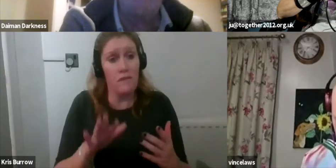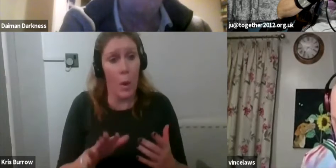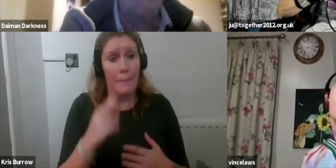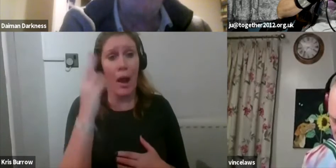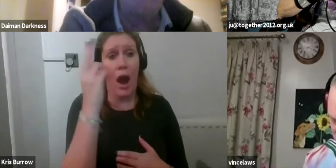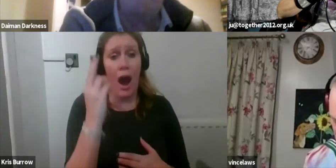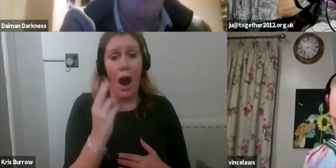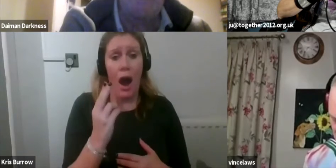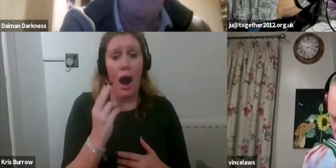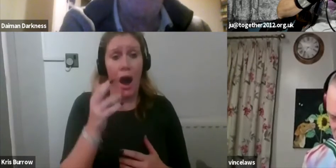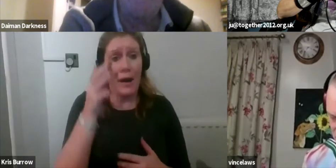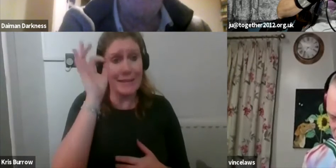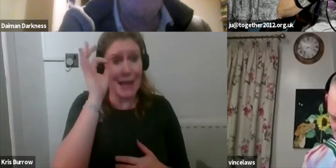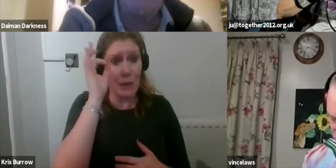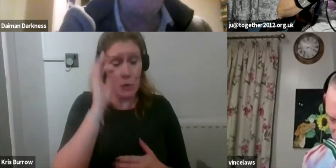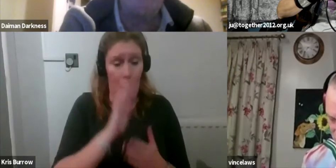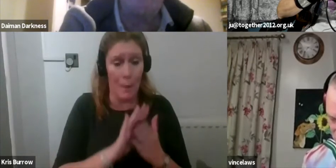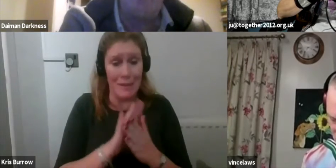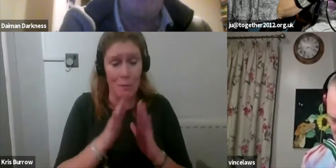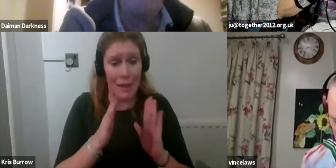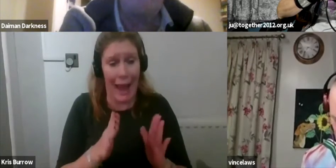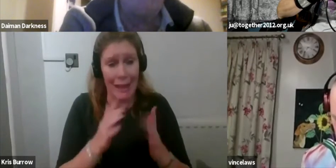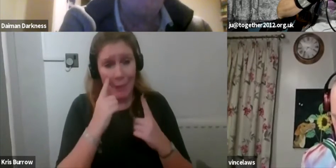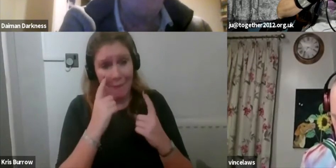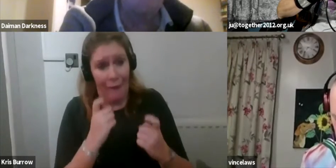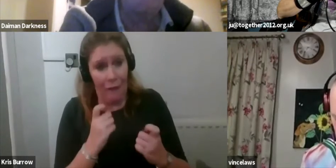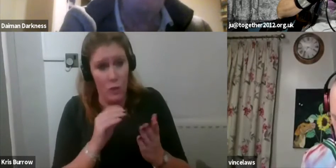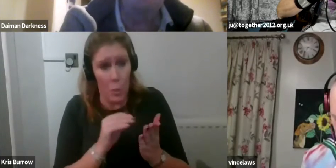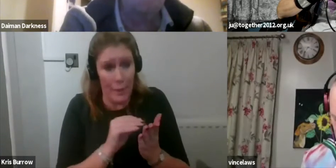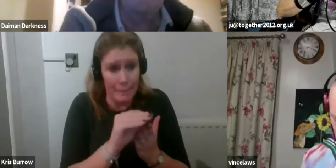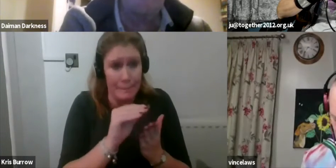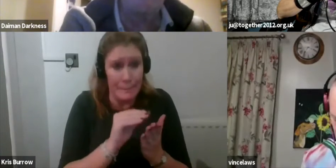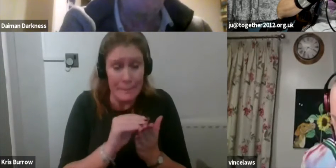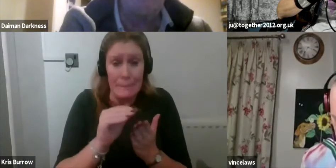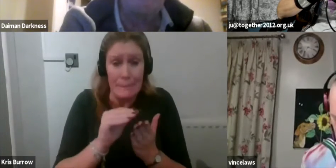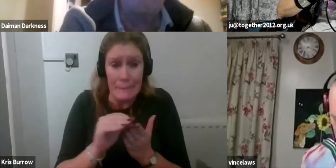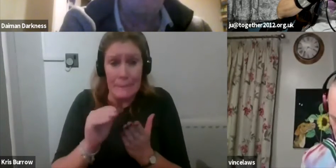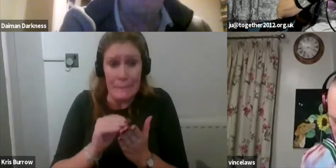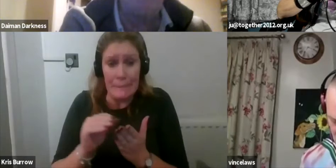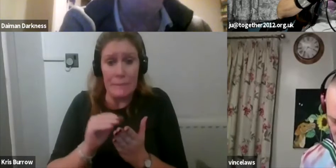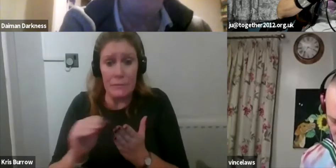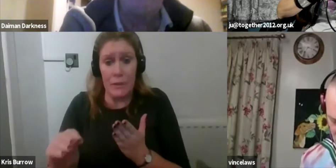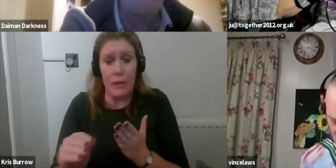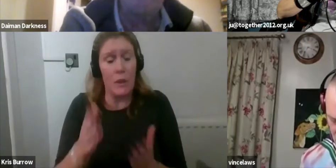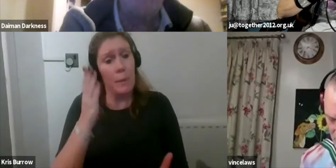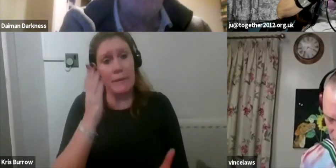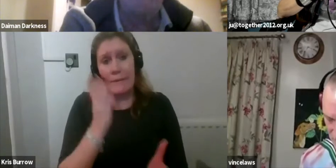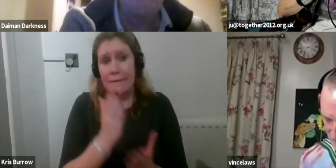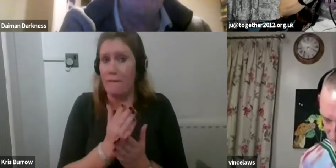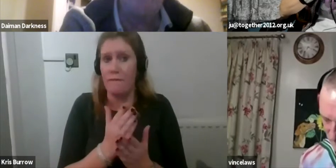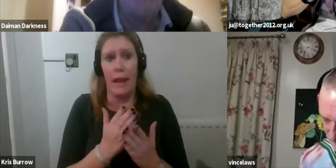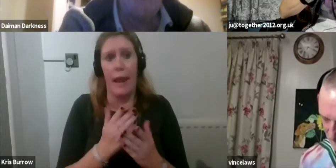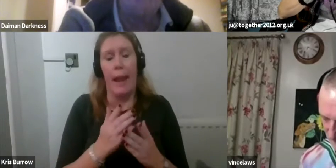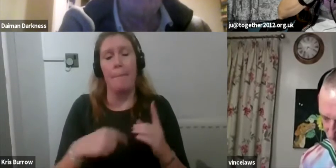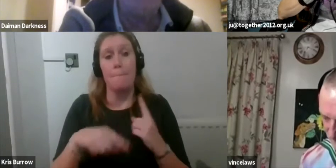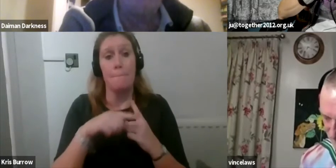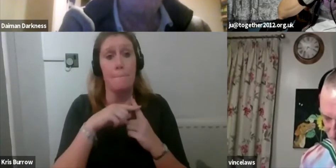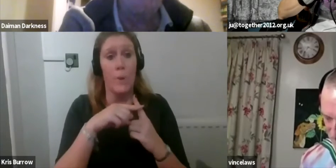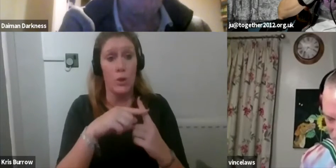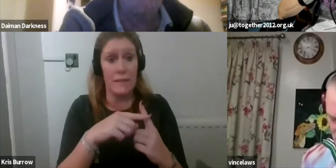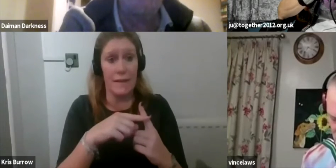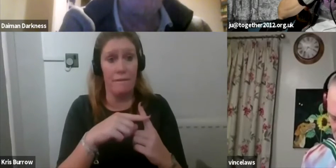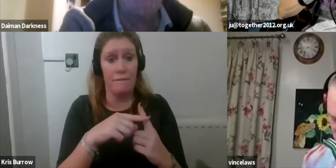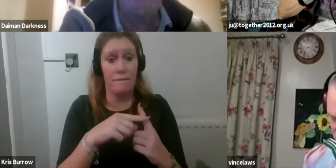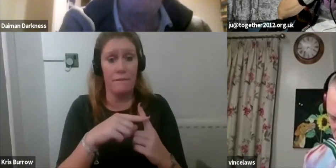to count every penny. So yeah, that was definitely a plus, being able to